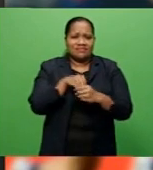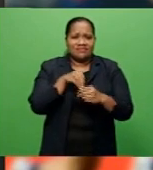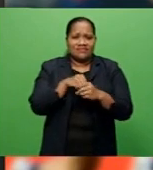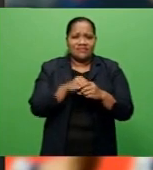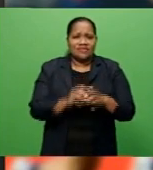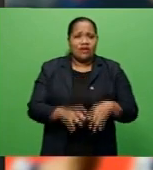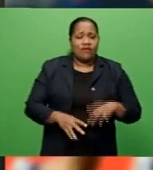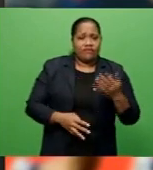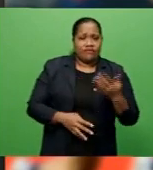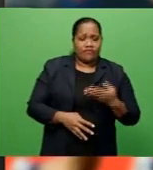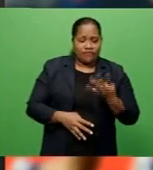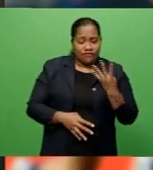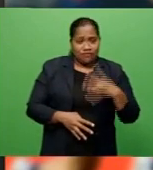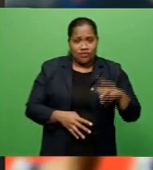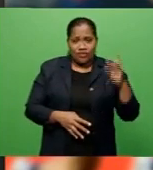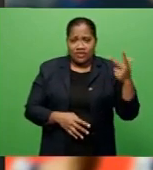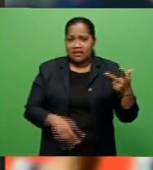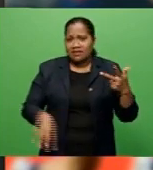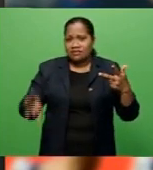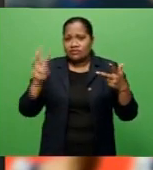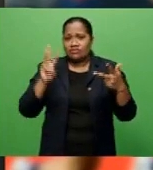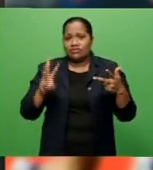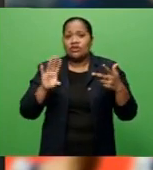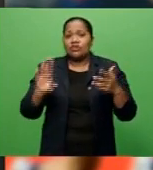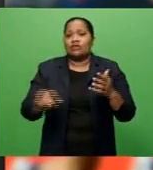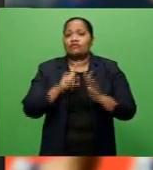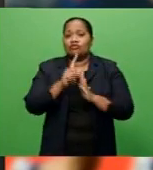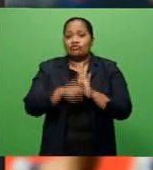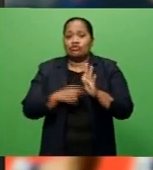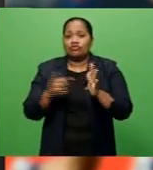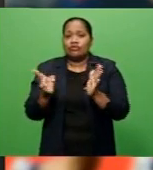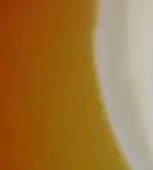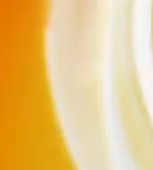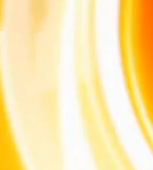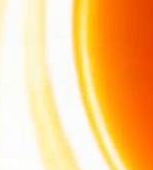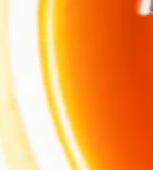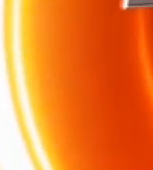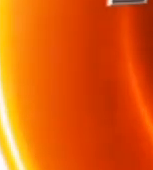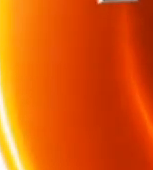a 48-3 thumping of Josh Matavesi and his Bath side.